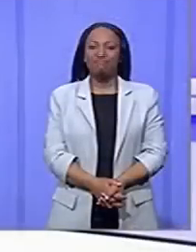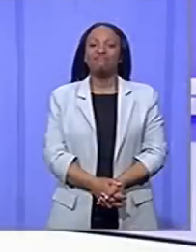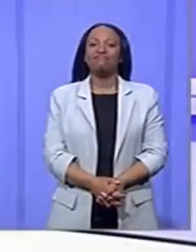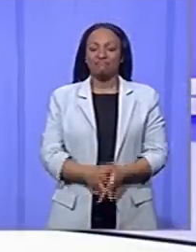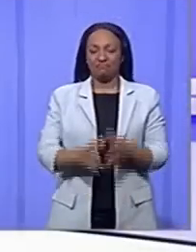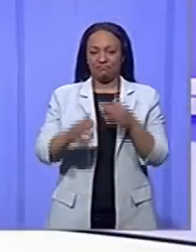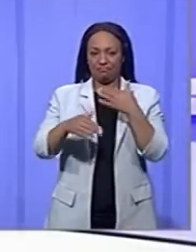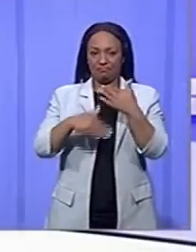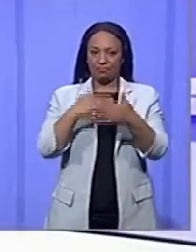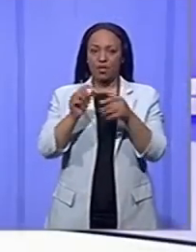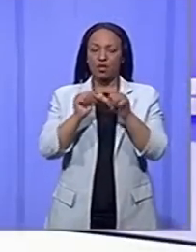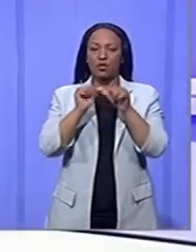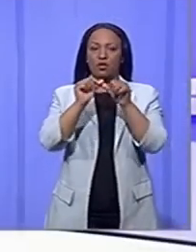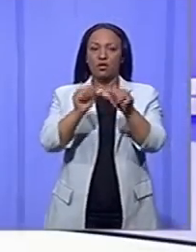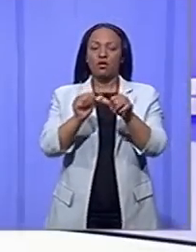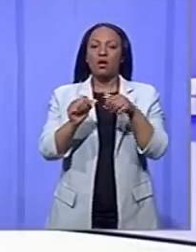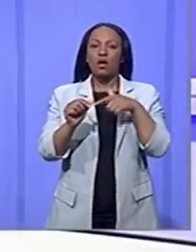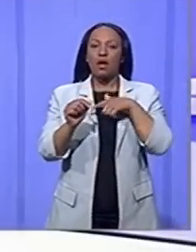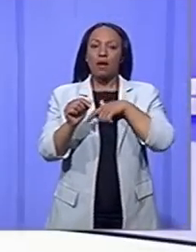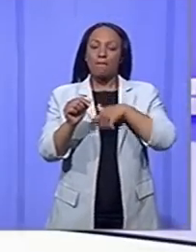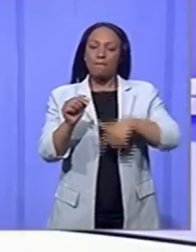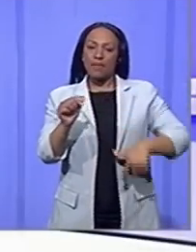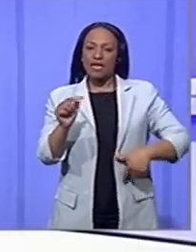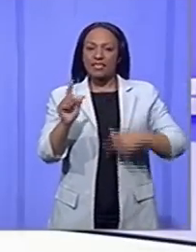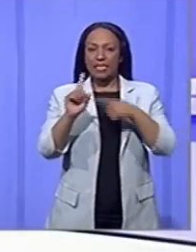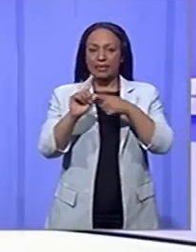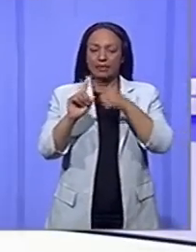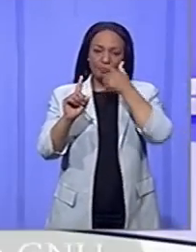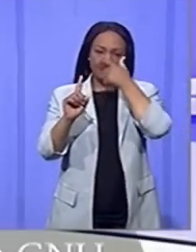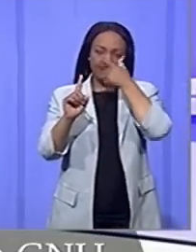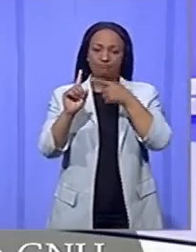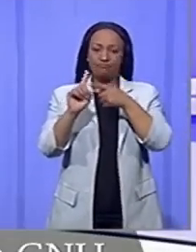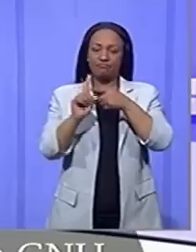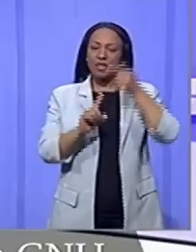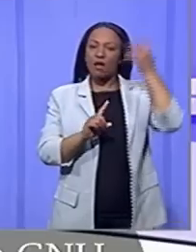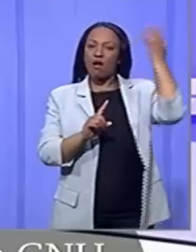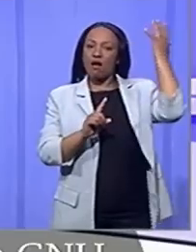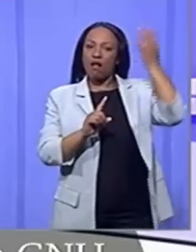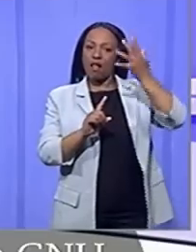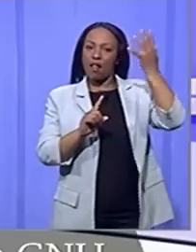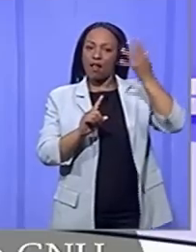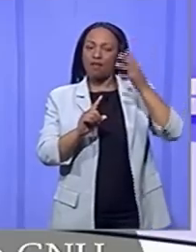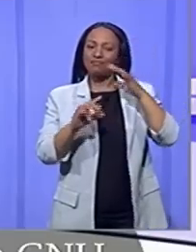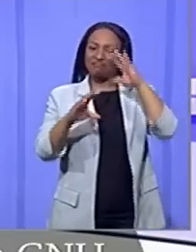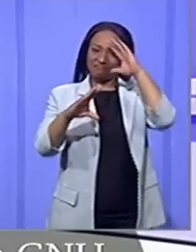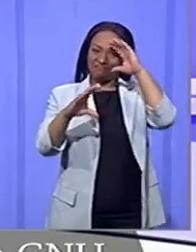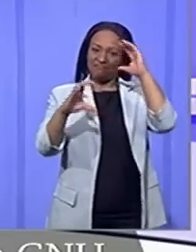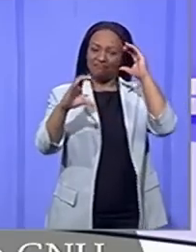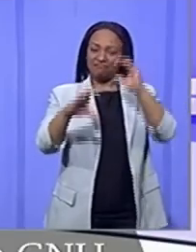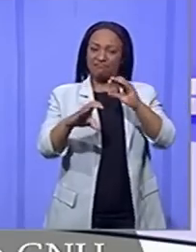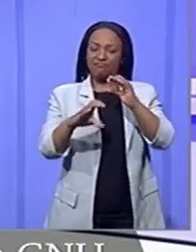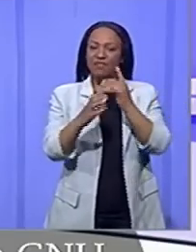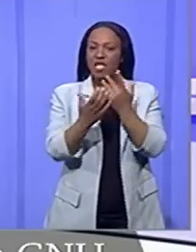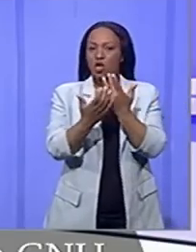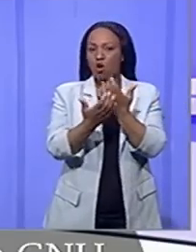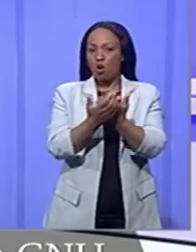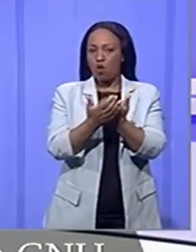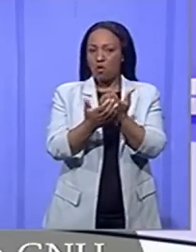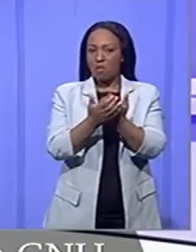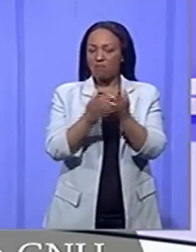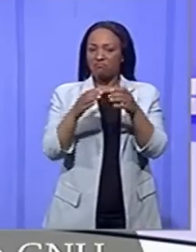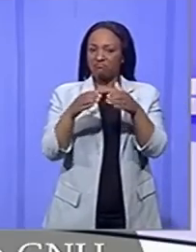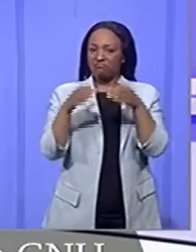Ratela pele puo ya mopresidente Cyril Ramaphosa e tsitlalletse haholo ntlheng ya moruo le ho kengwa tshebetsong ha maano a tla thusa